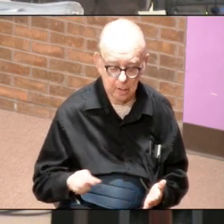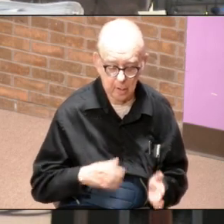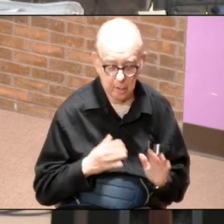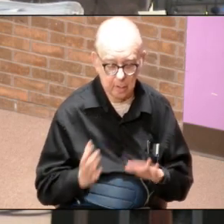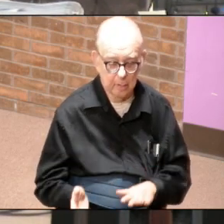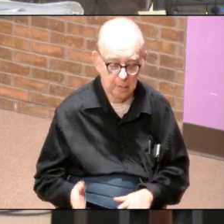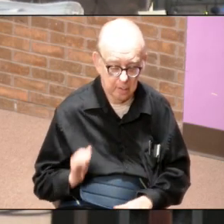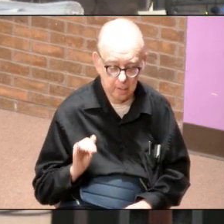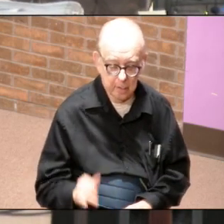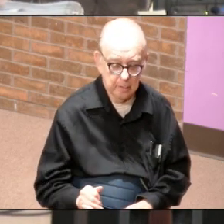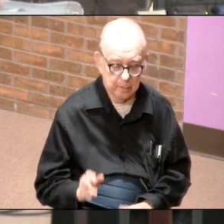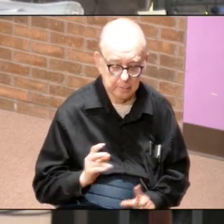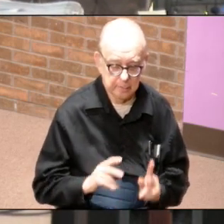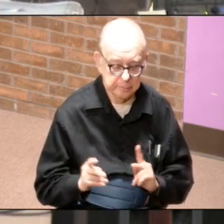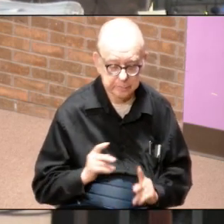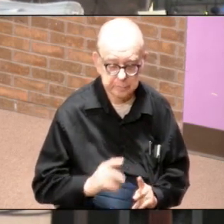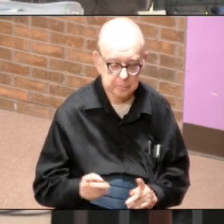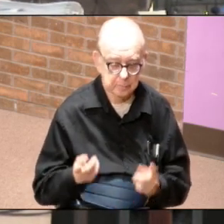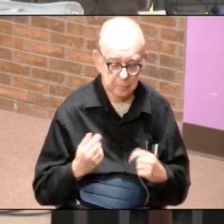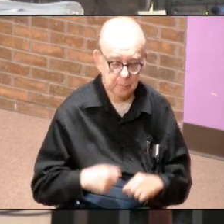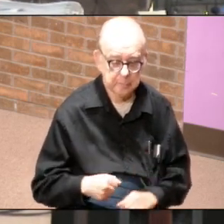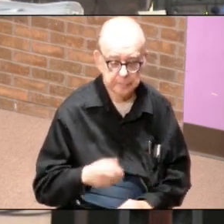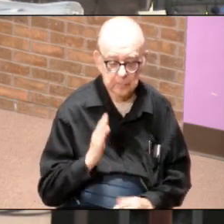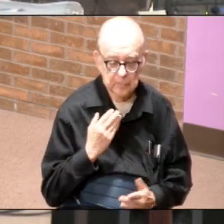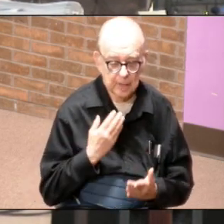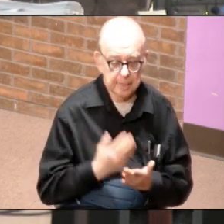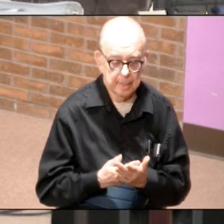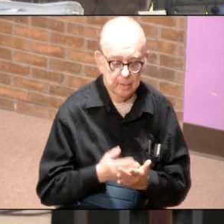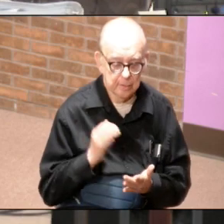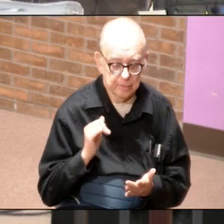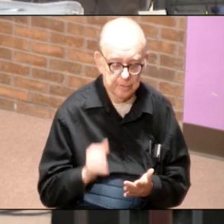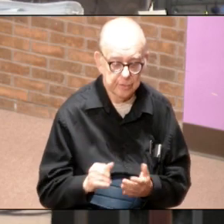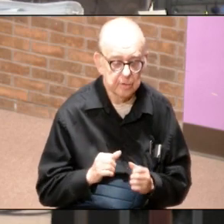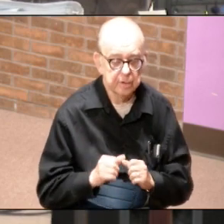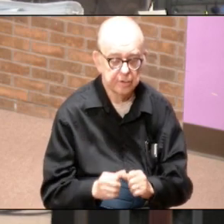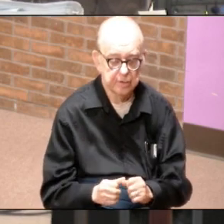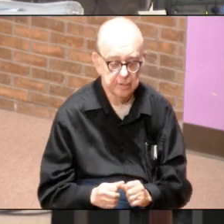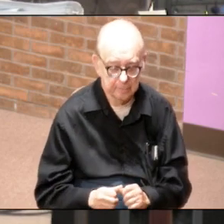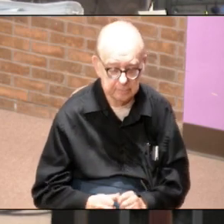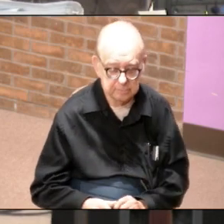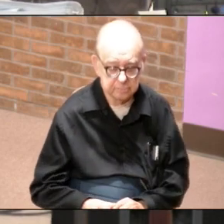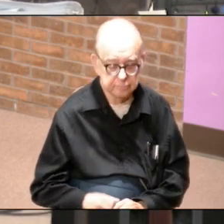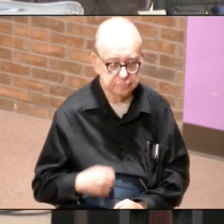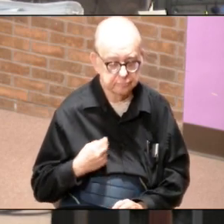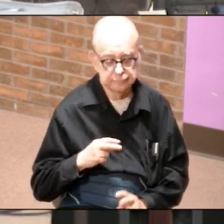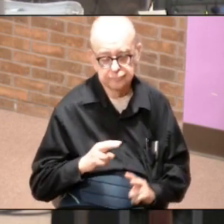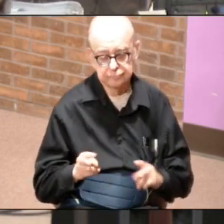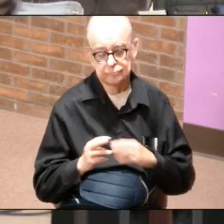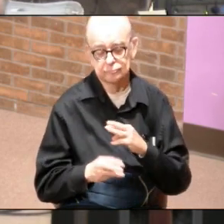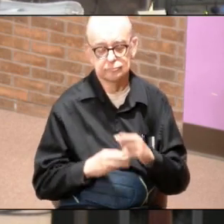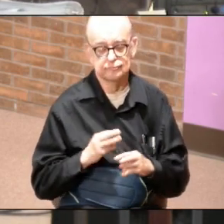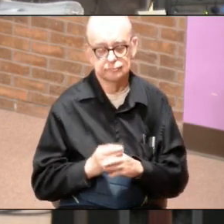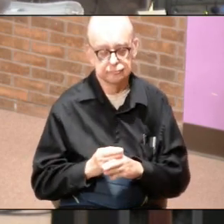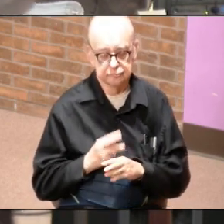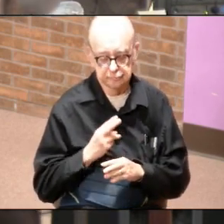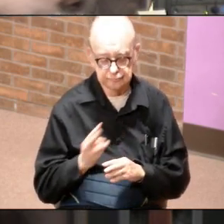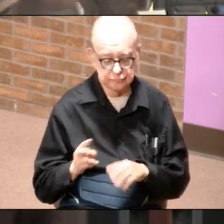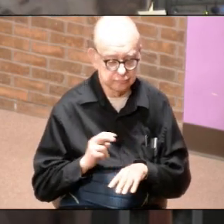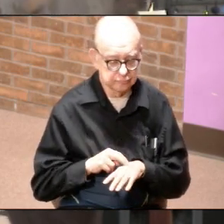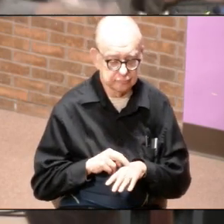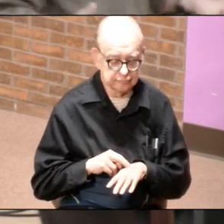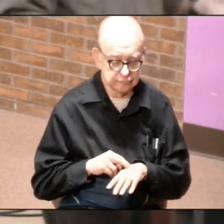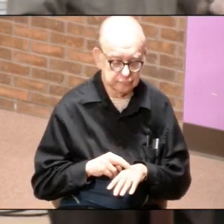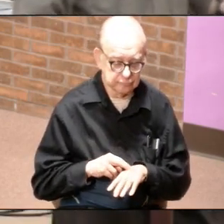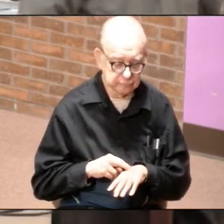died and there's still people that have come on, God's goodness is still going to go on. We look at the world and we look at this nation